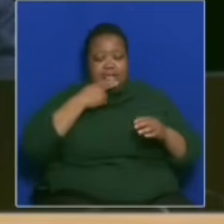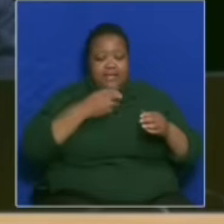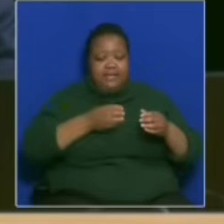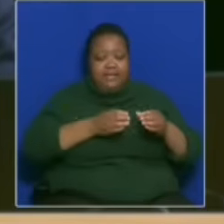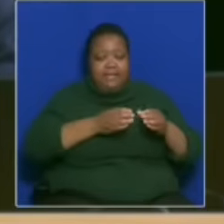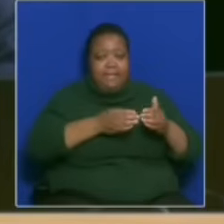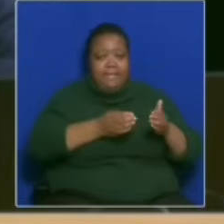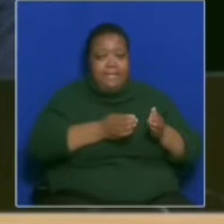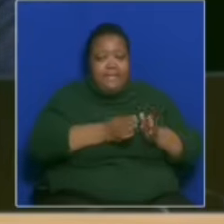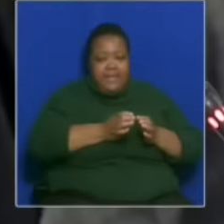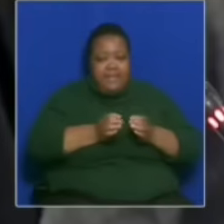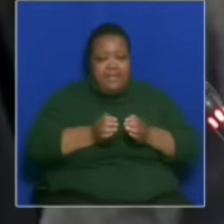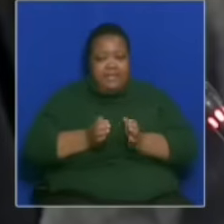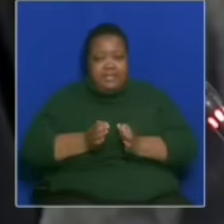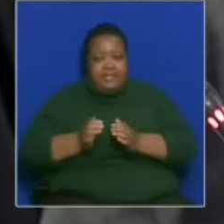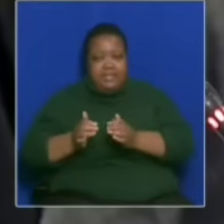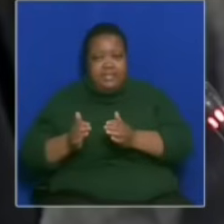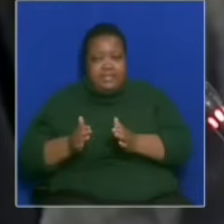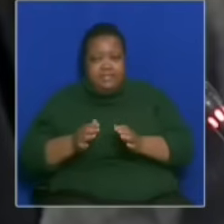at least.